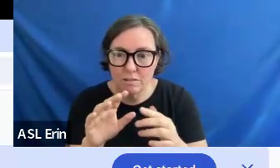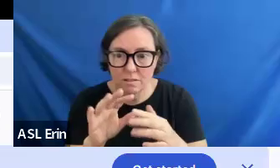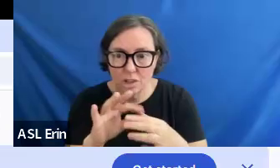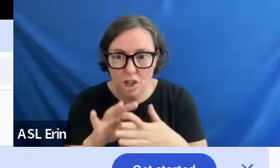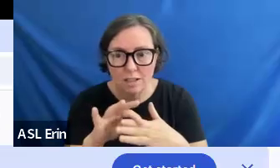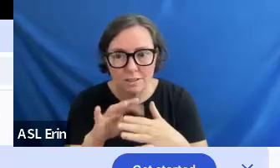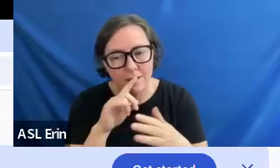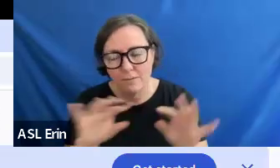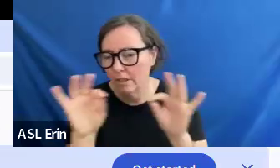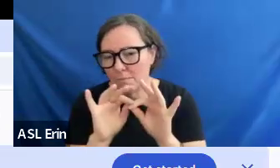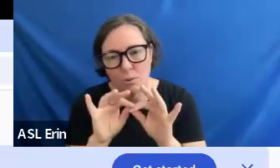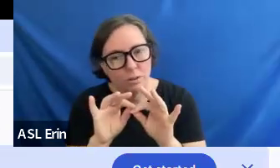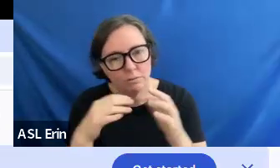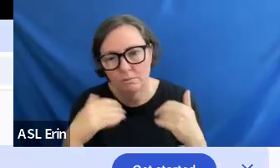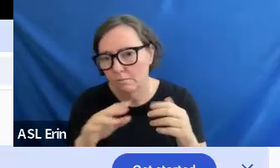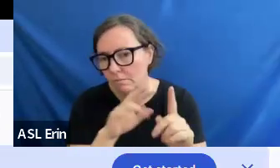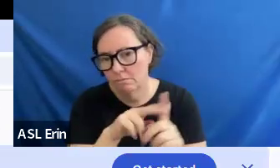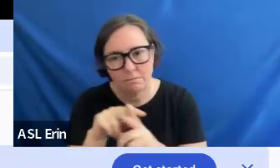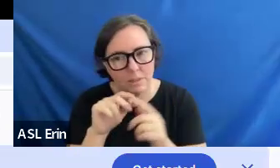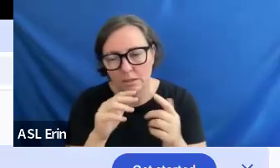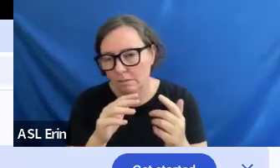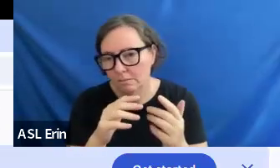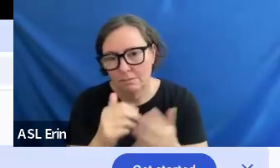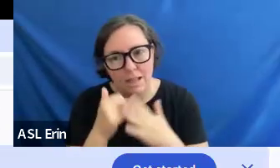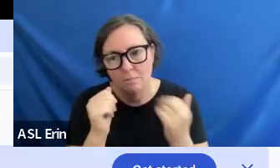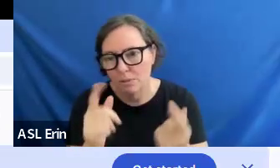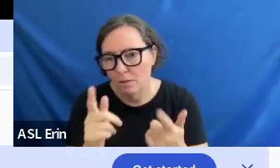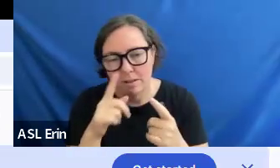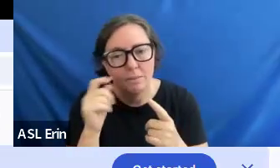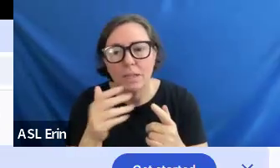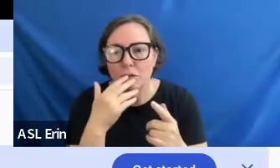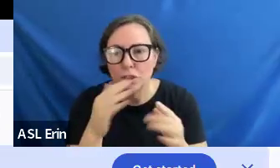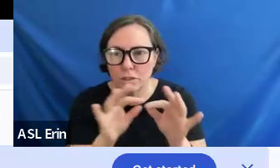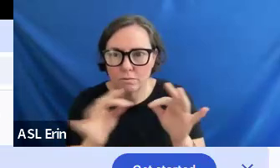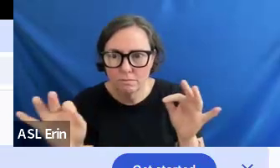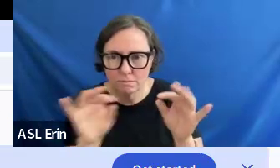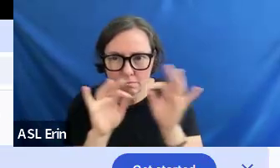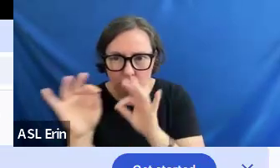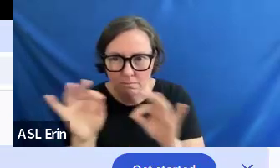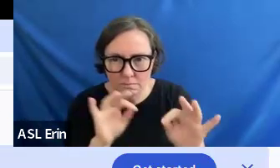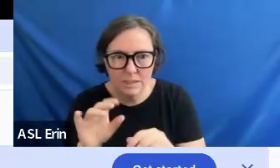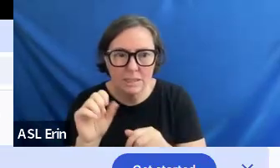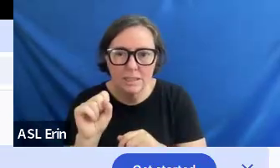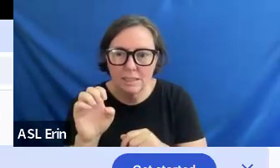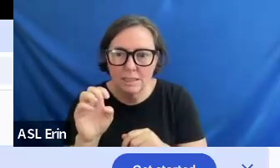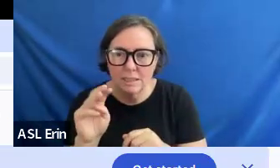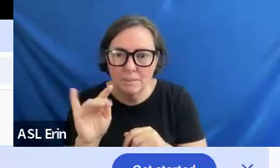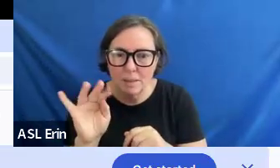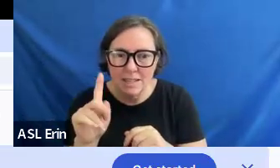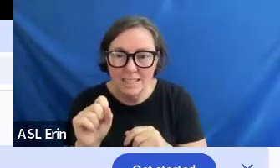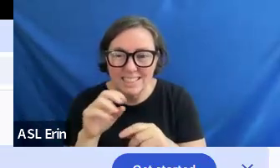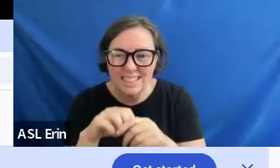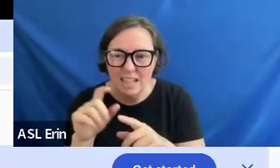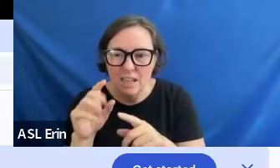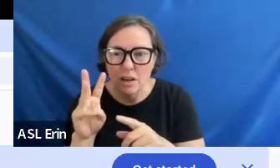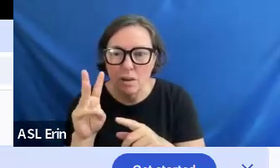really goes across all realms. So good semantics, you know about good semantics in with documents,